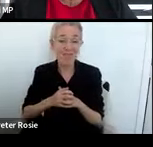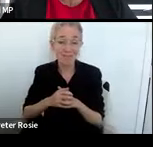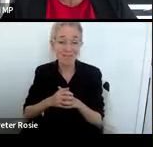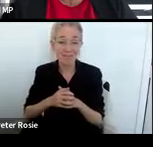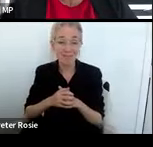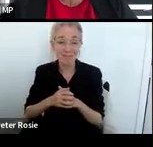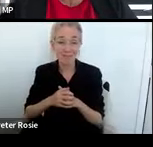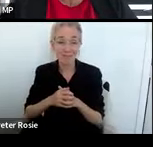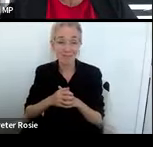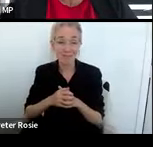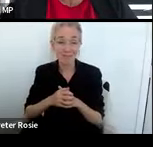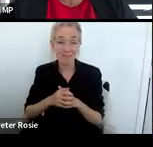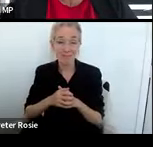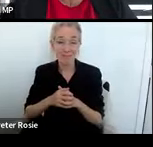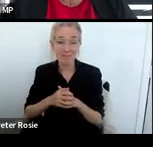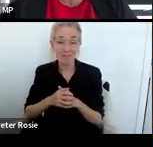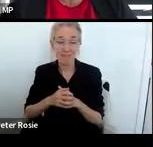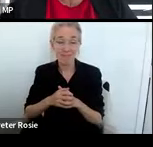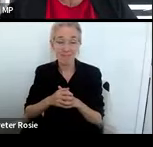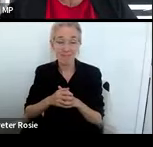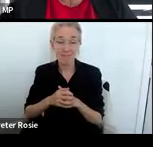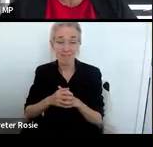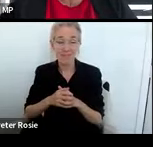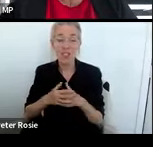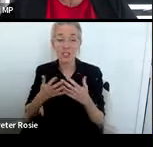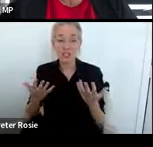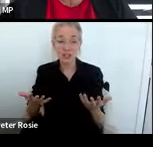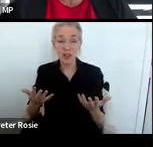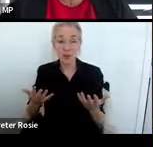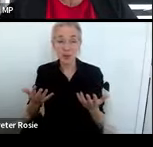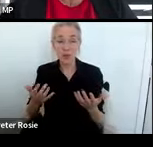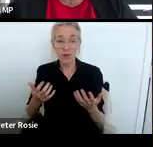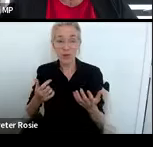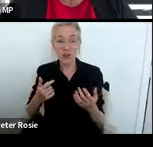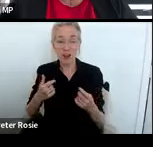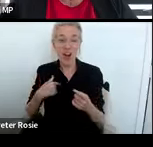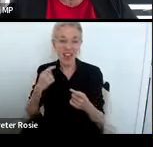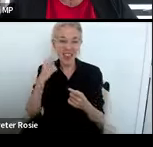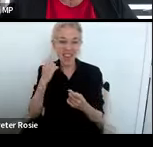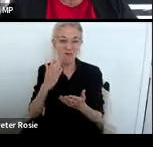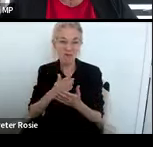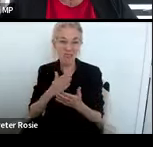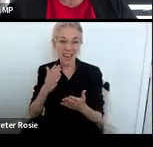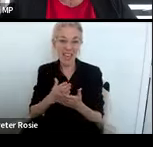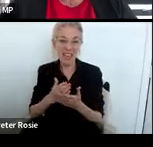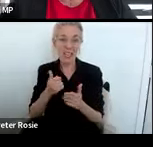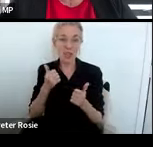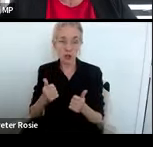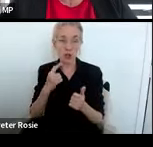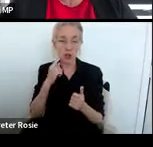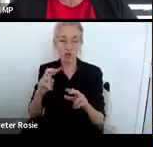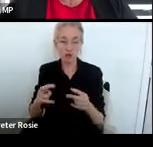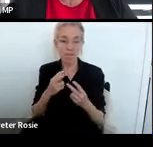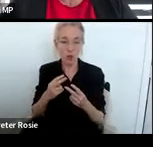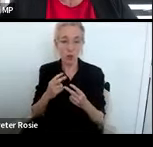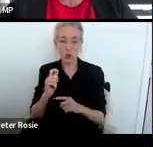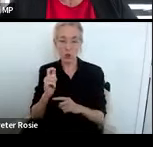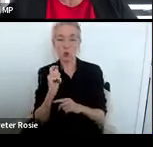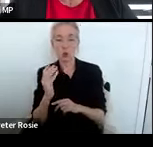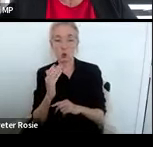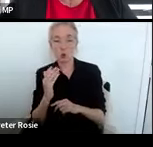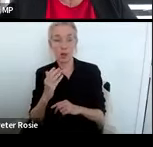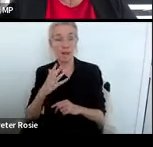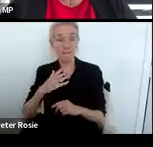come, before those that review it a bit more quickly. I would lean on my business